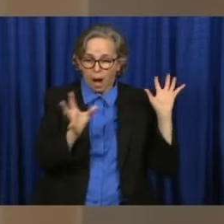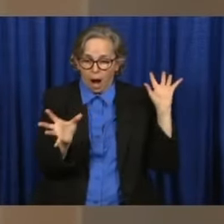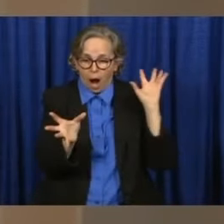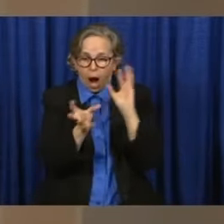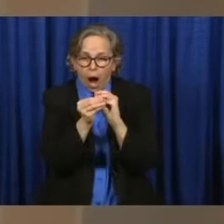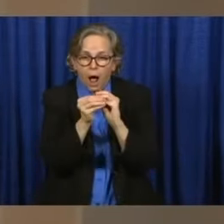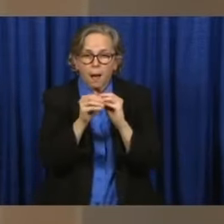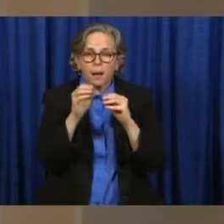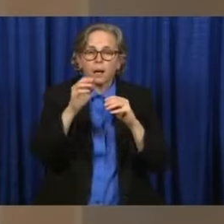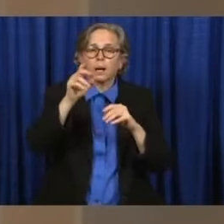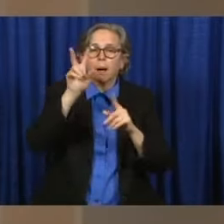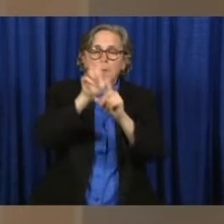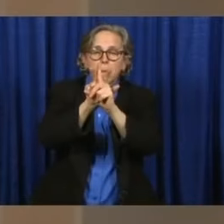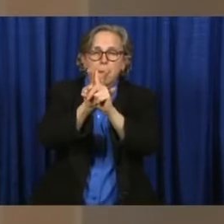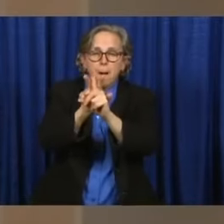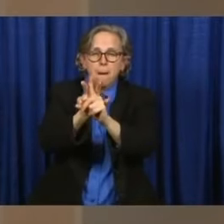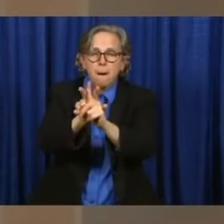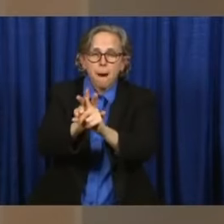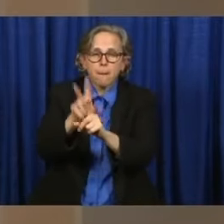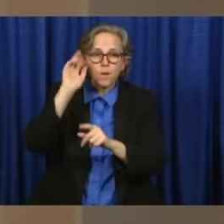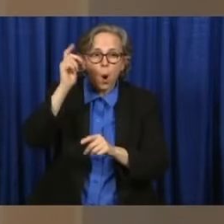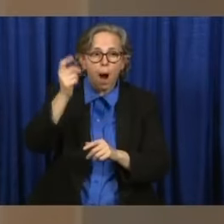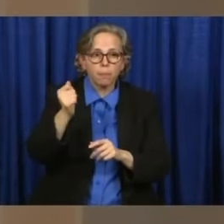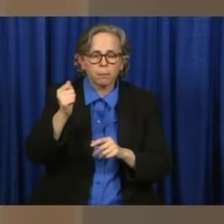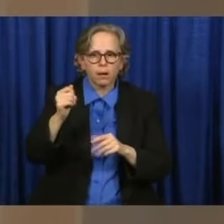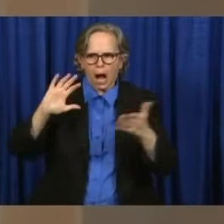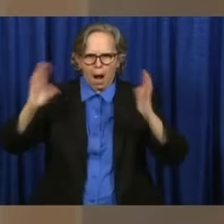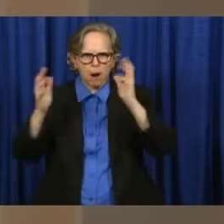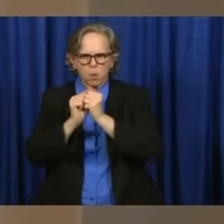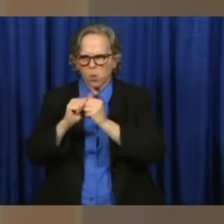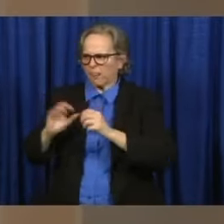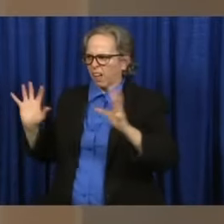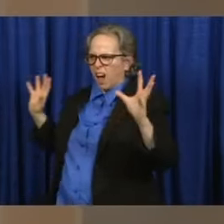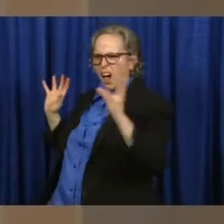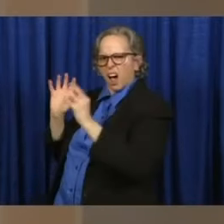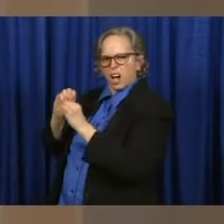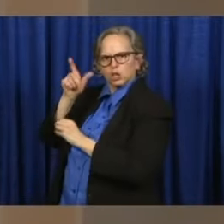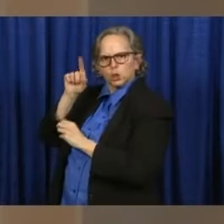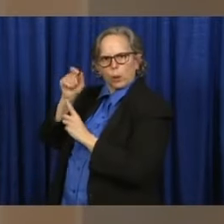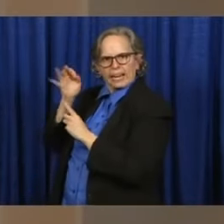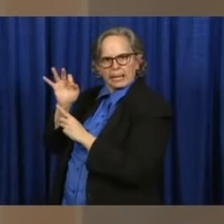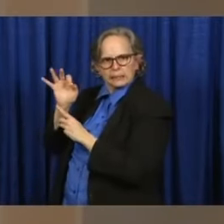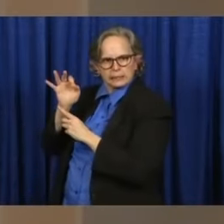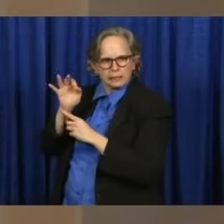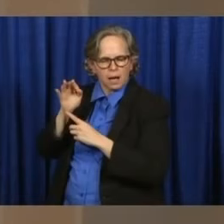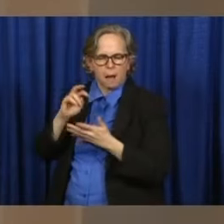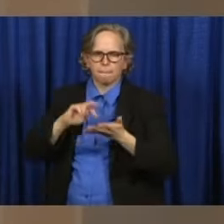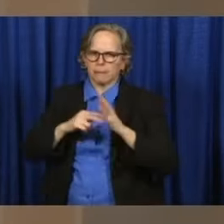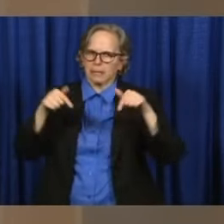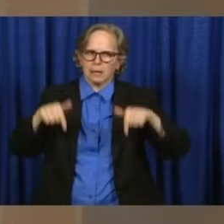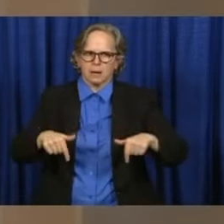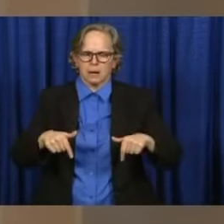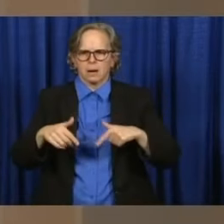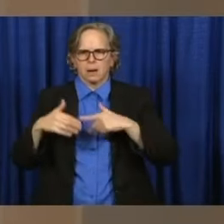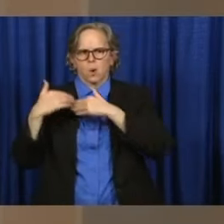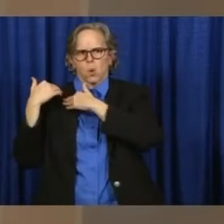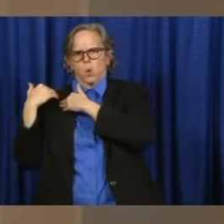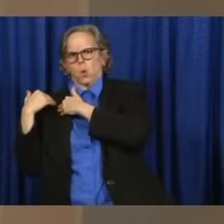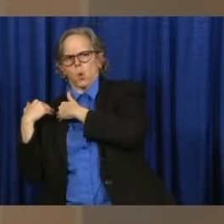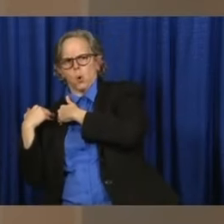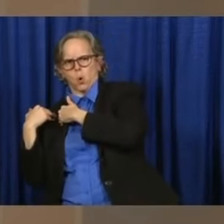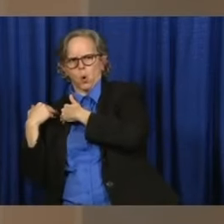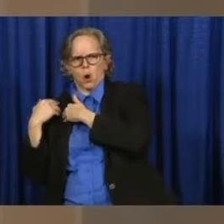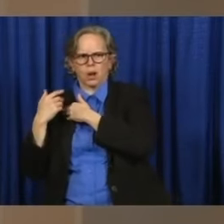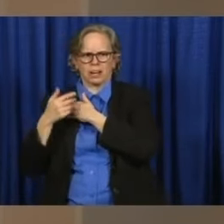all of 2019. And that has put a huge burden on Director Kim Hall and her team at